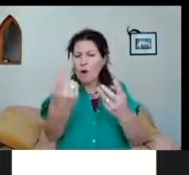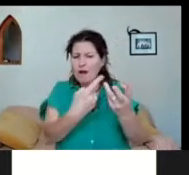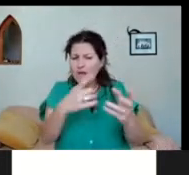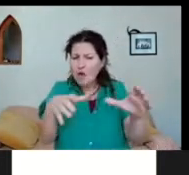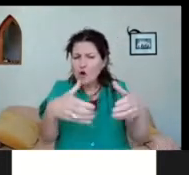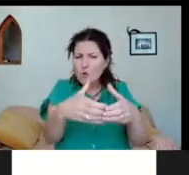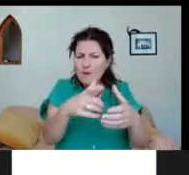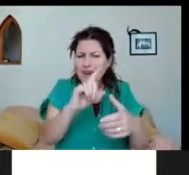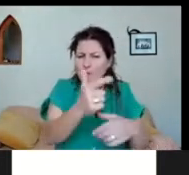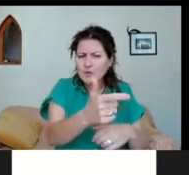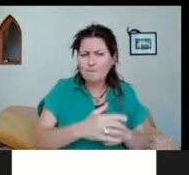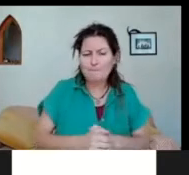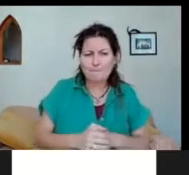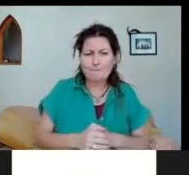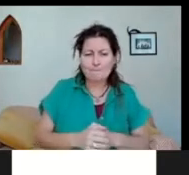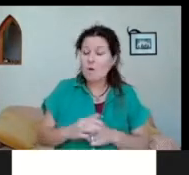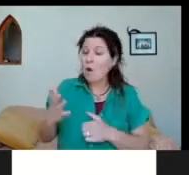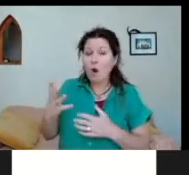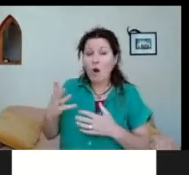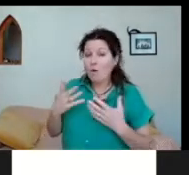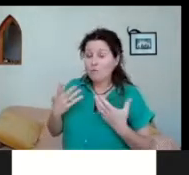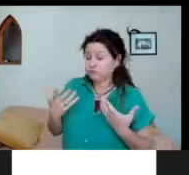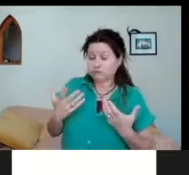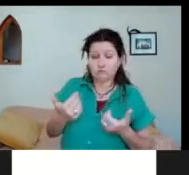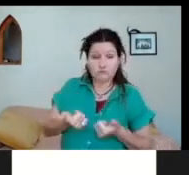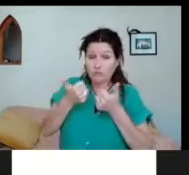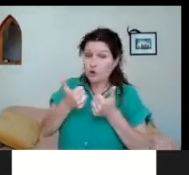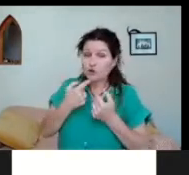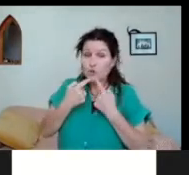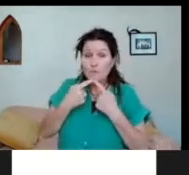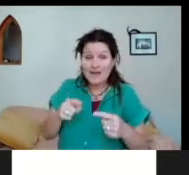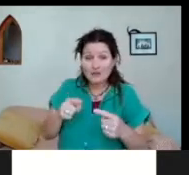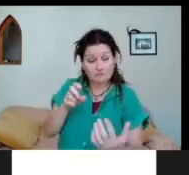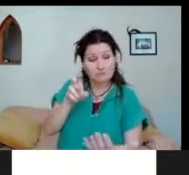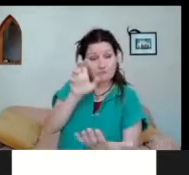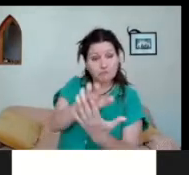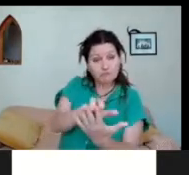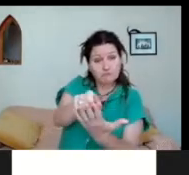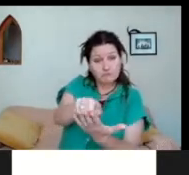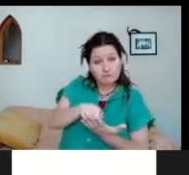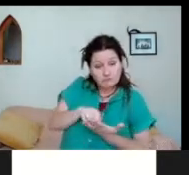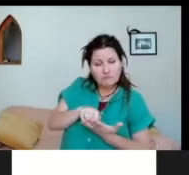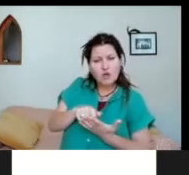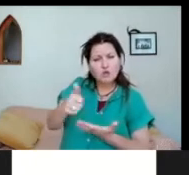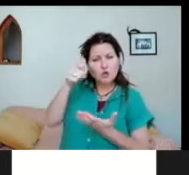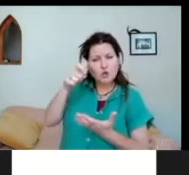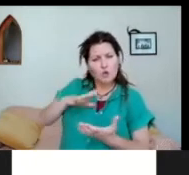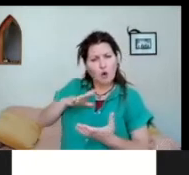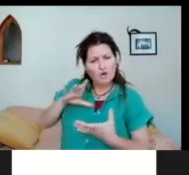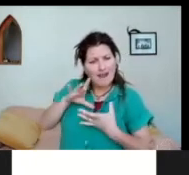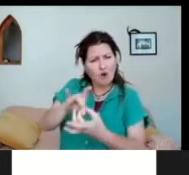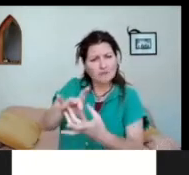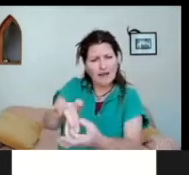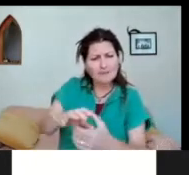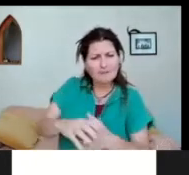Absolutely, feel free to mention it. It's great that you already have this contact. You know, Lewisham can bridge in